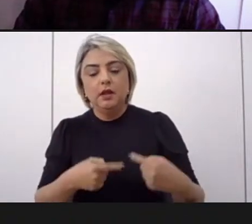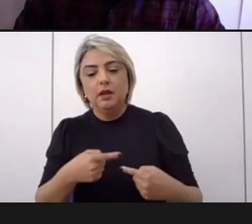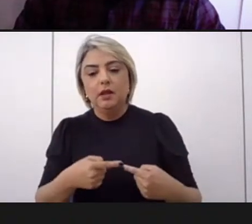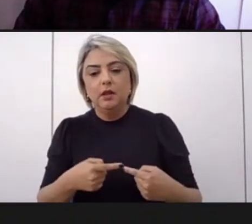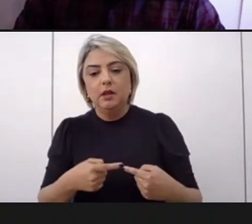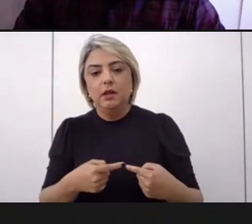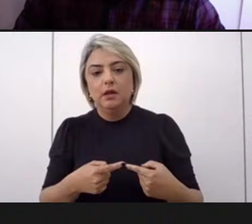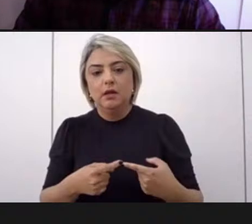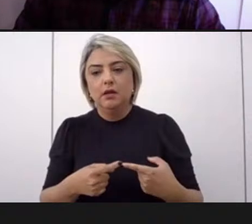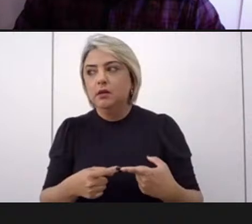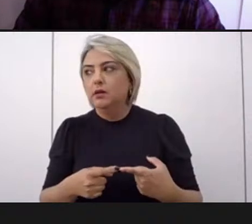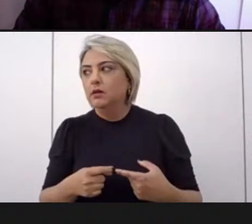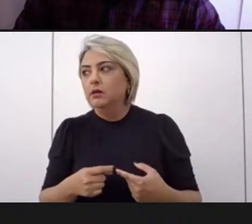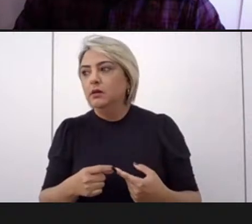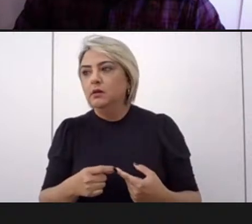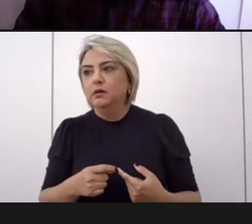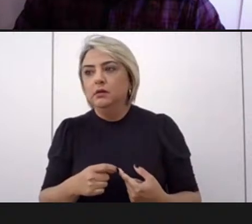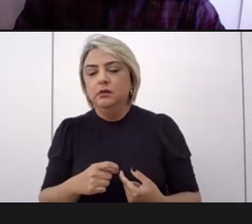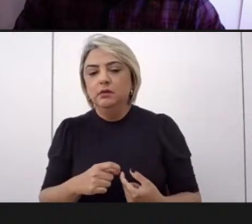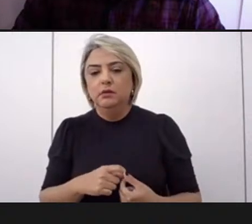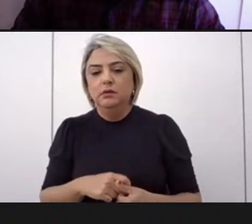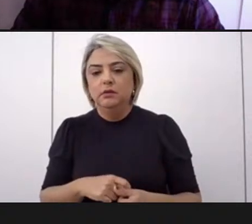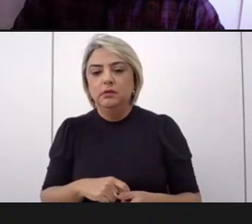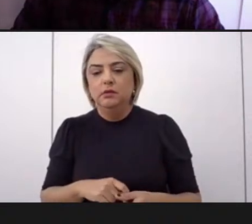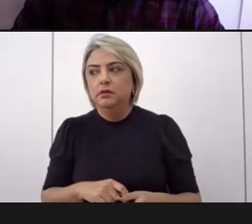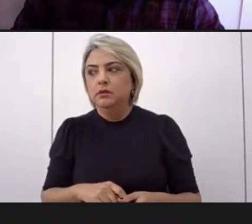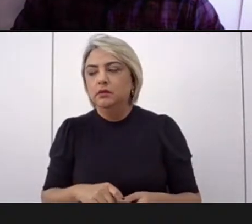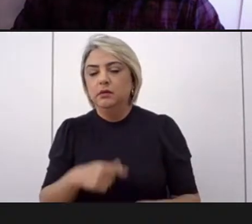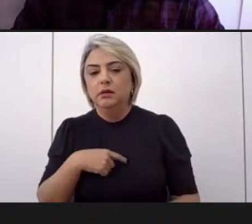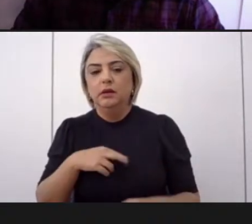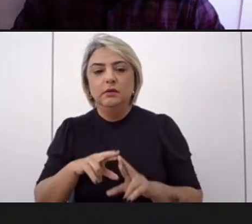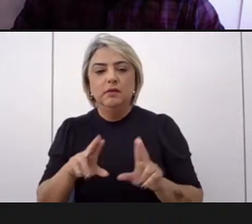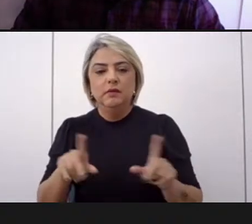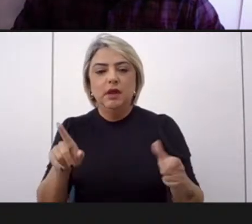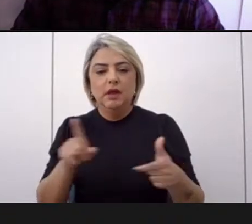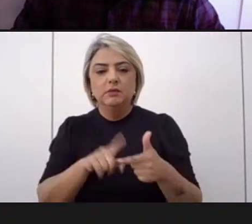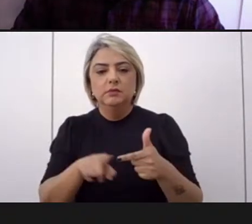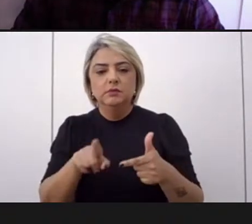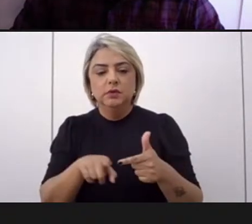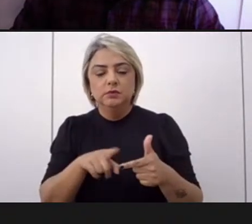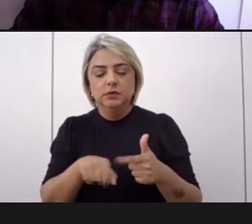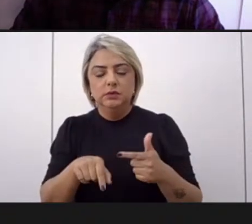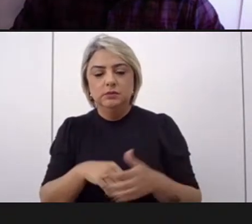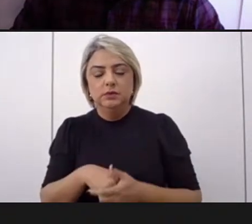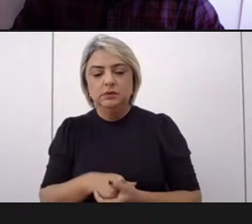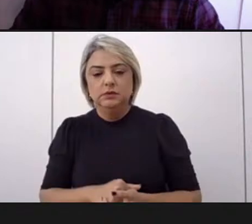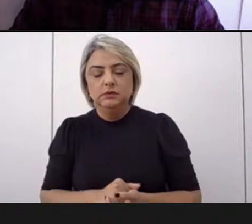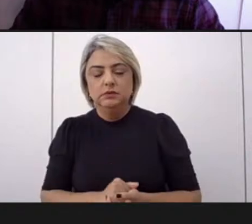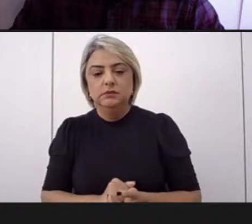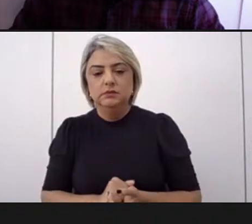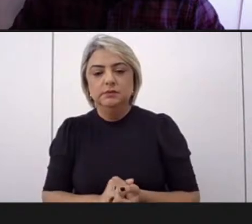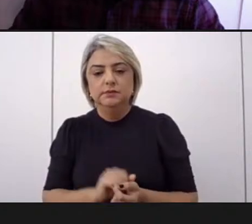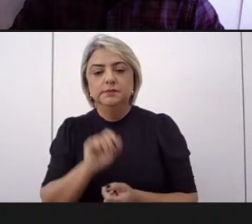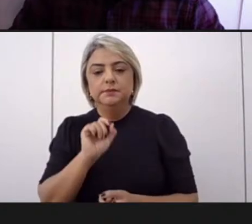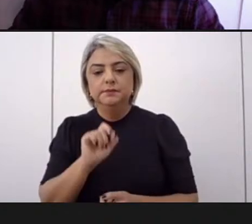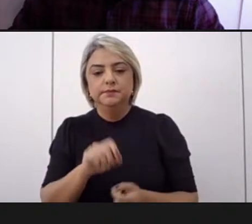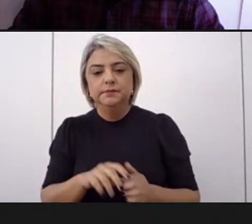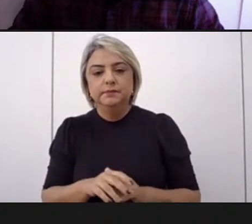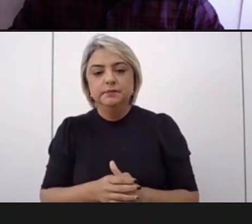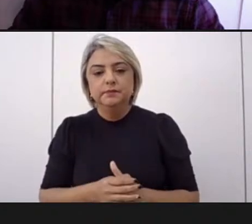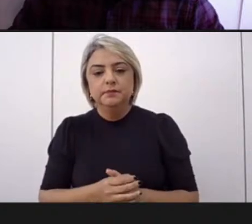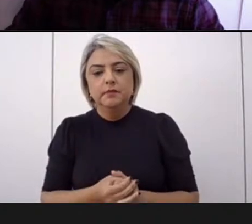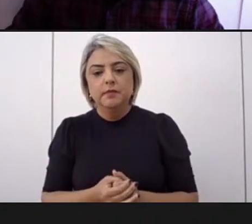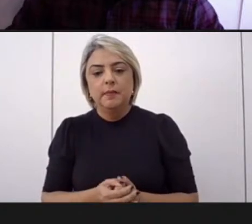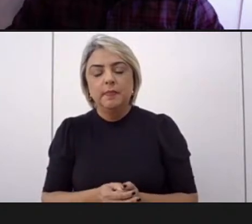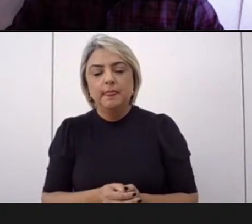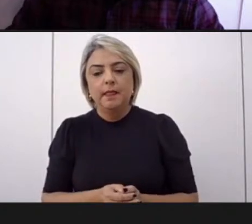pesticides, etc. We have many problems around this issue in France, and it was a way. So he announced this